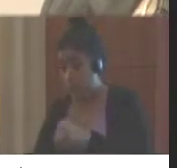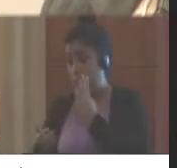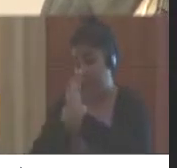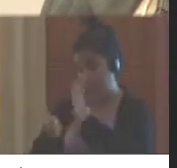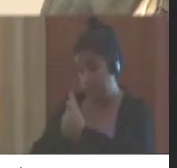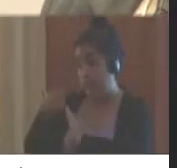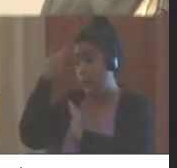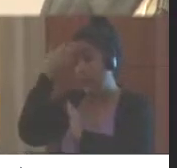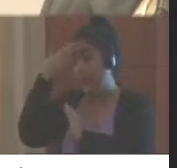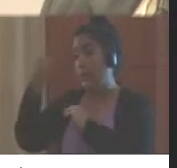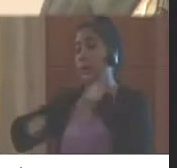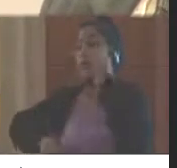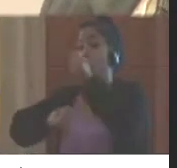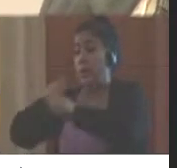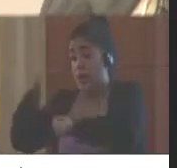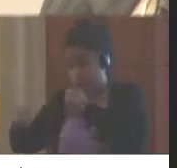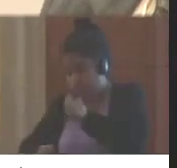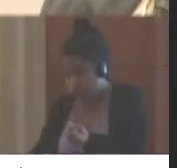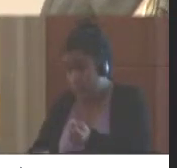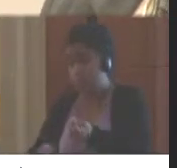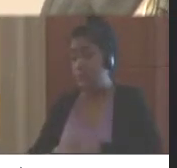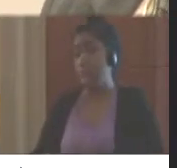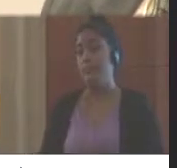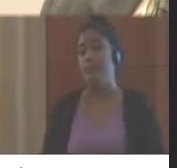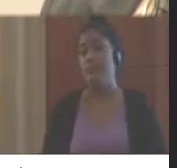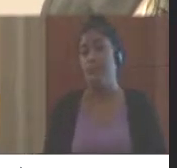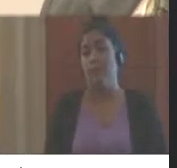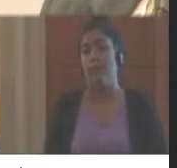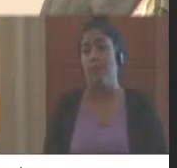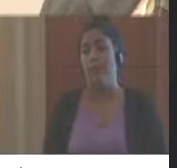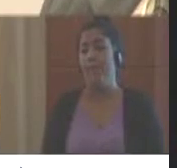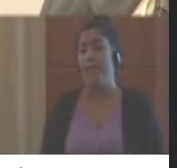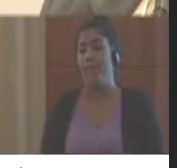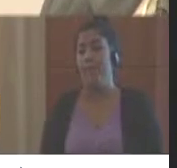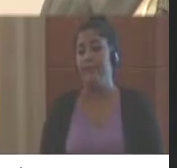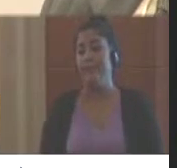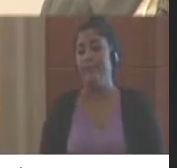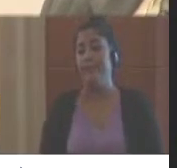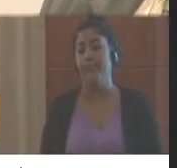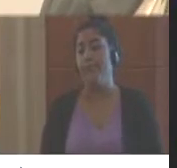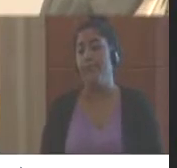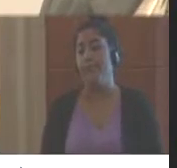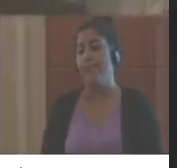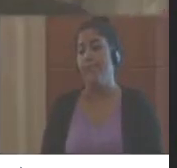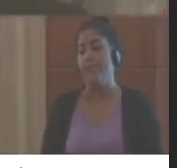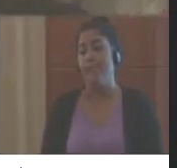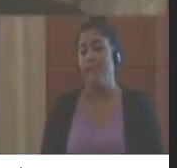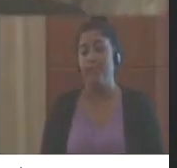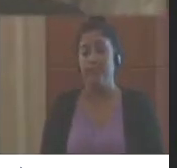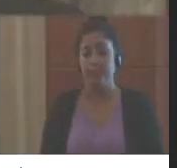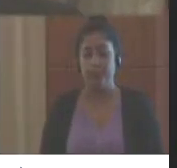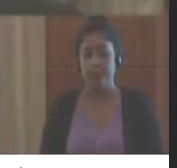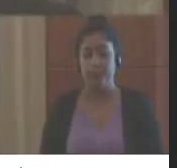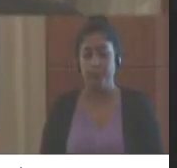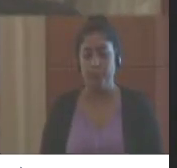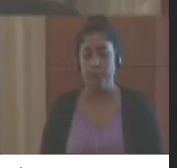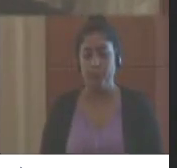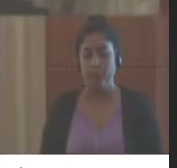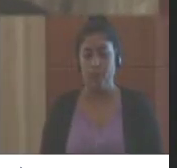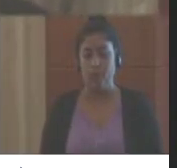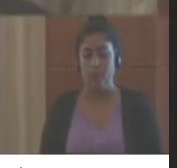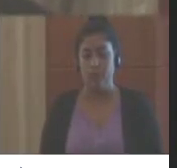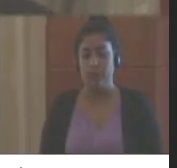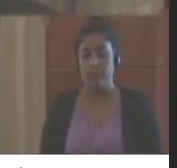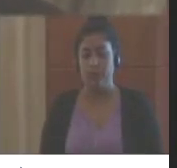have the capacity and staff to tend to the demands of a disaster? Minister of Jamaica? We are trained, and